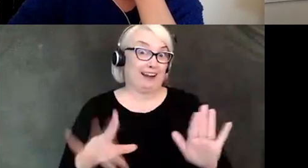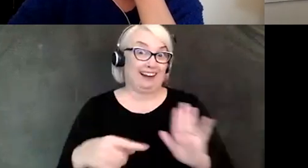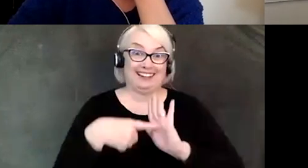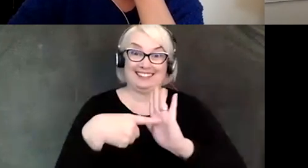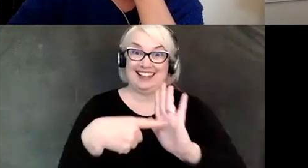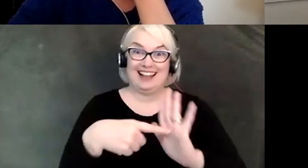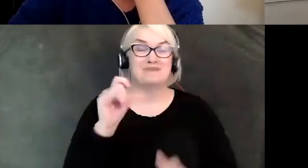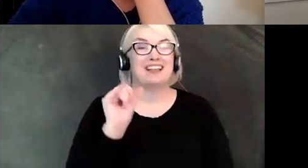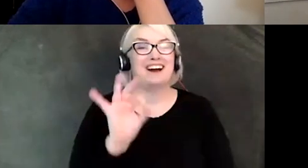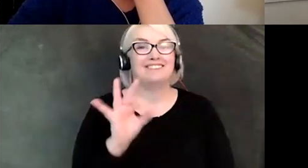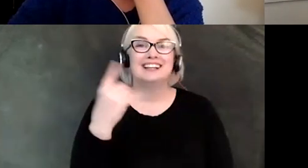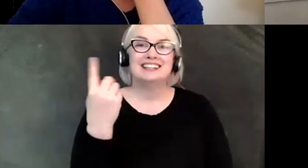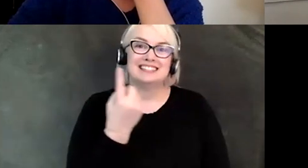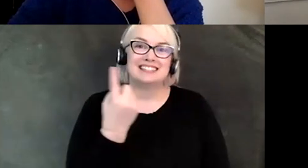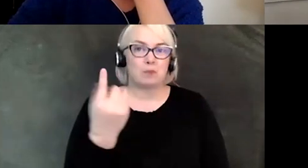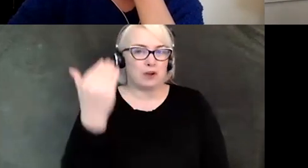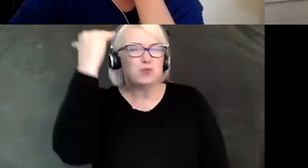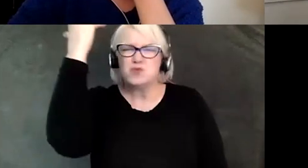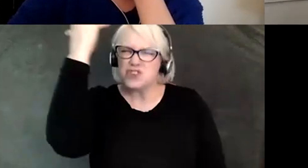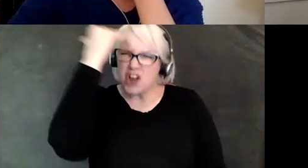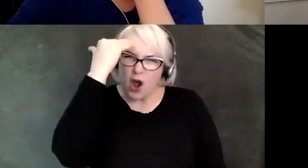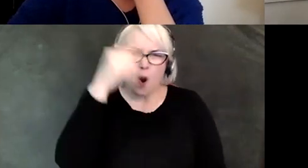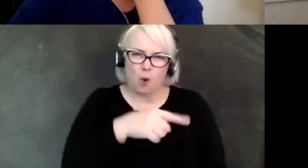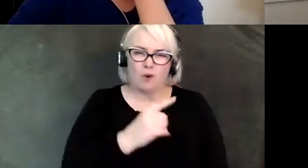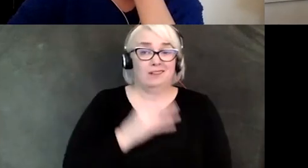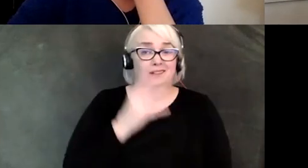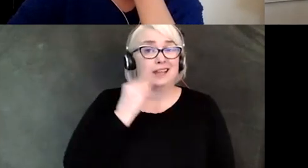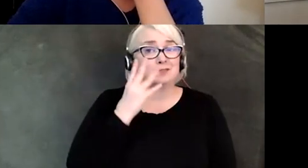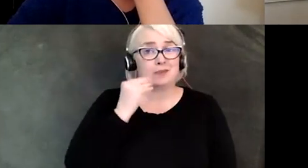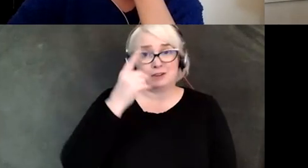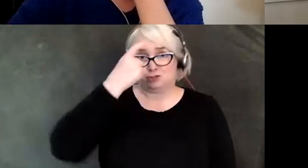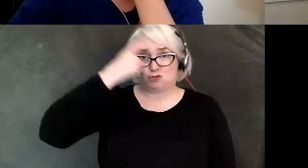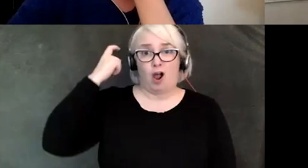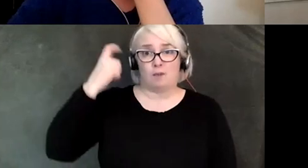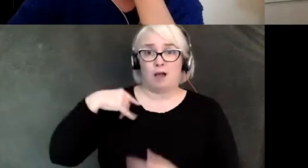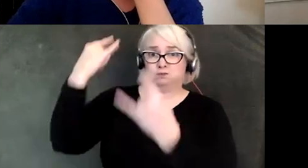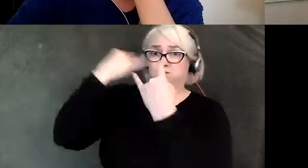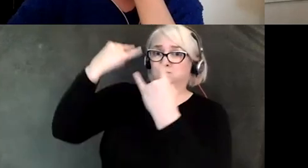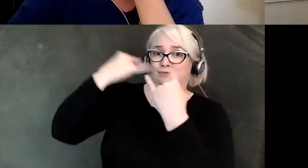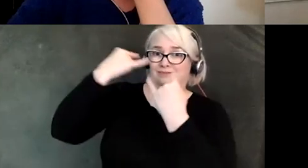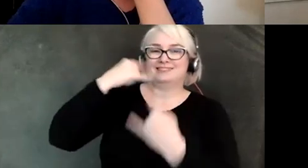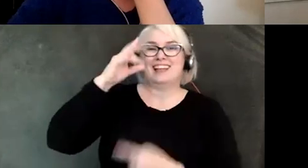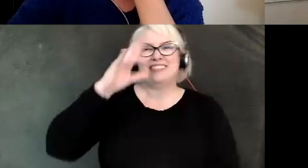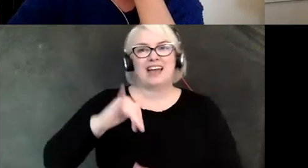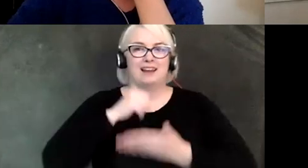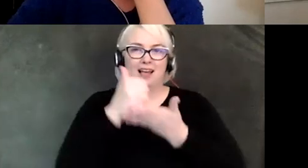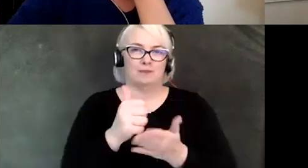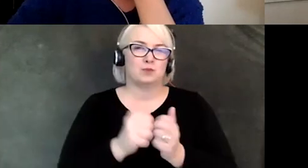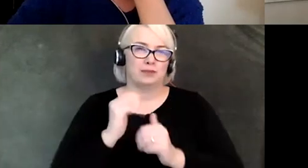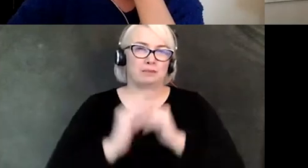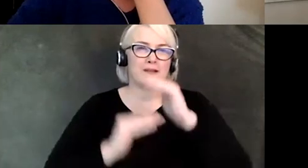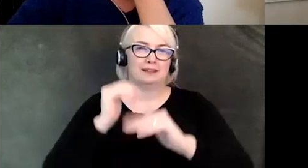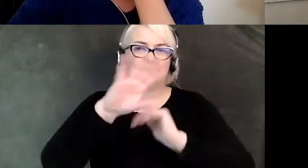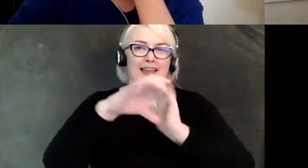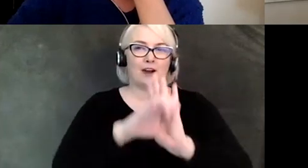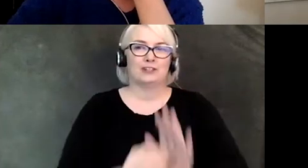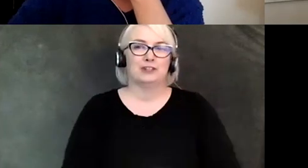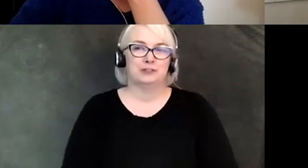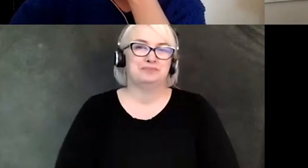of, of somebody that, you know, had, had faced a little trauma and it does help. It does help inform their character. That's amazing.